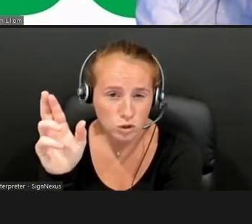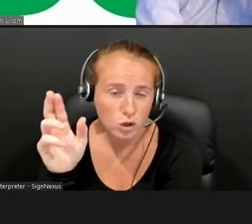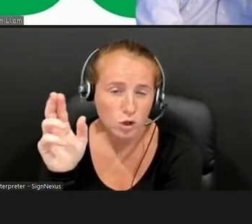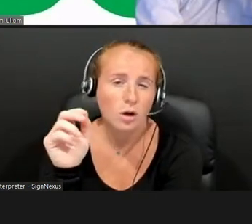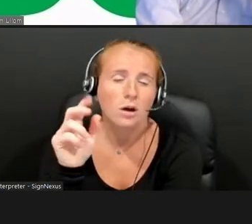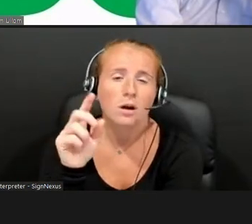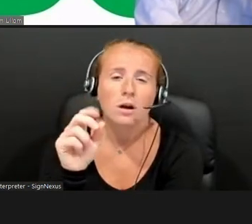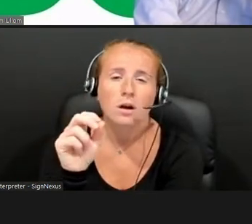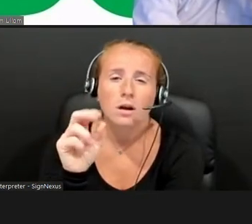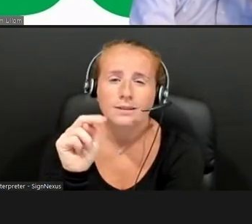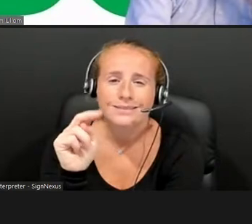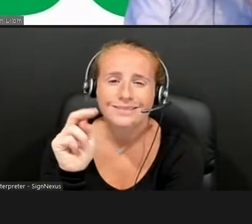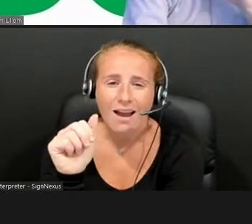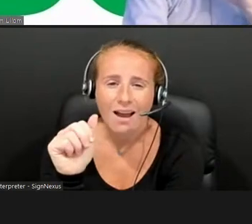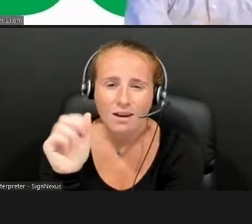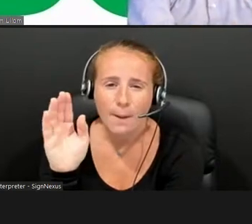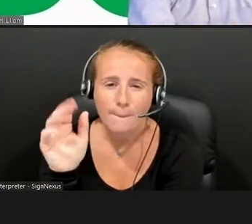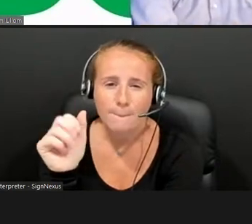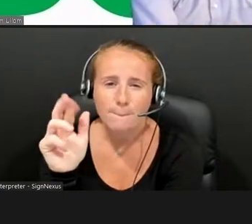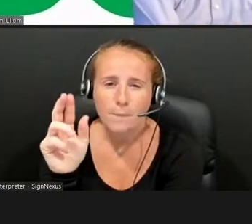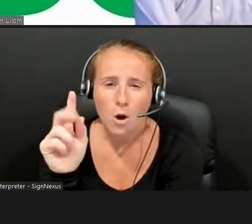Donna bartolini